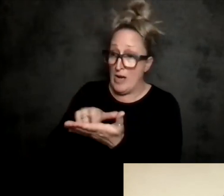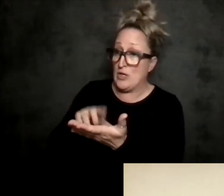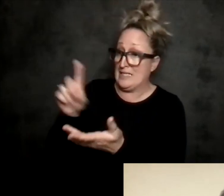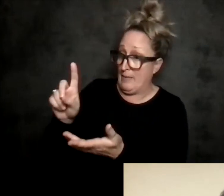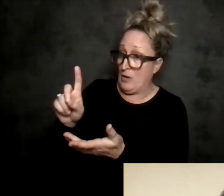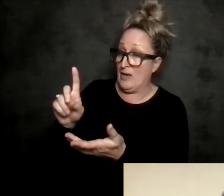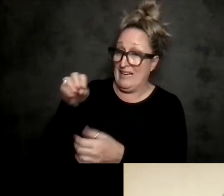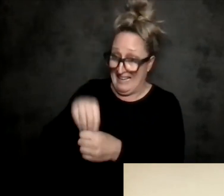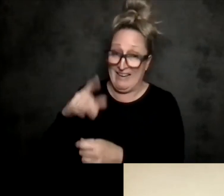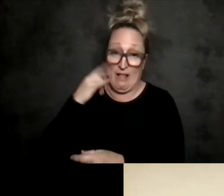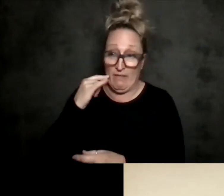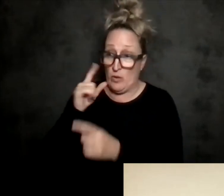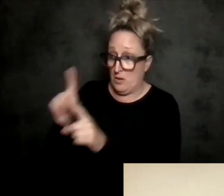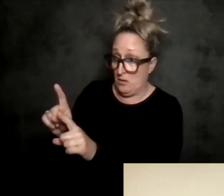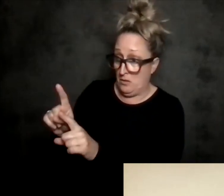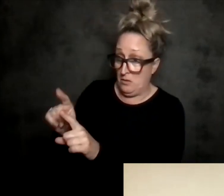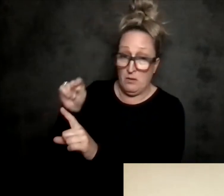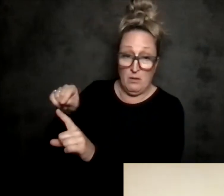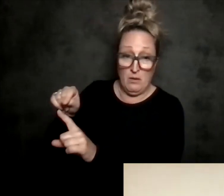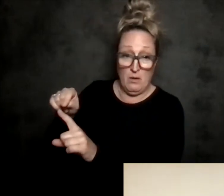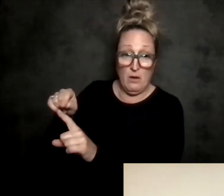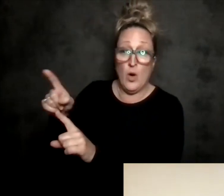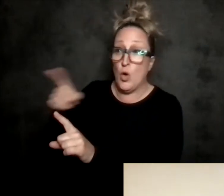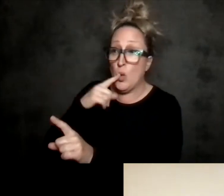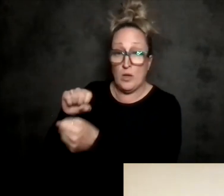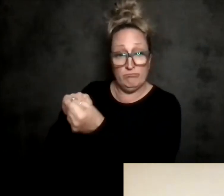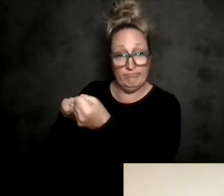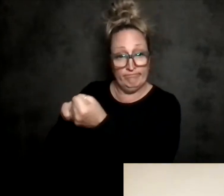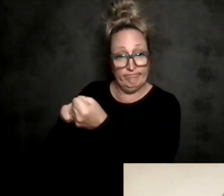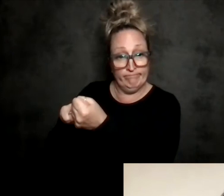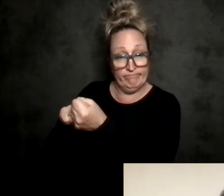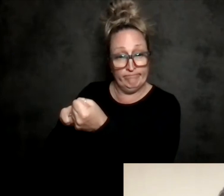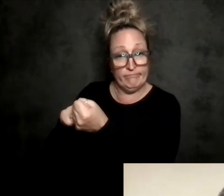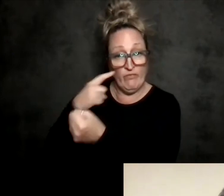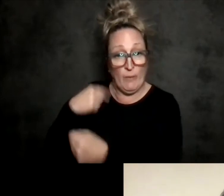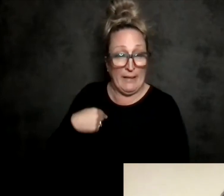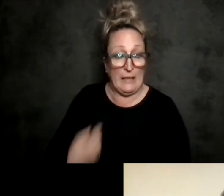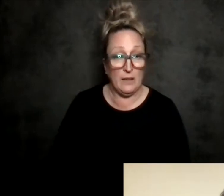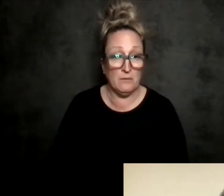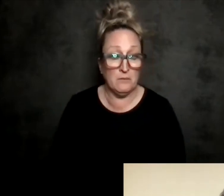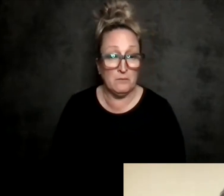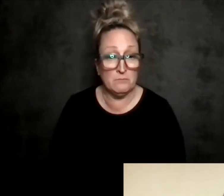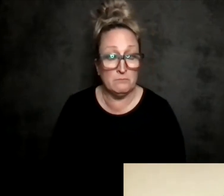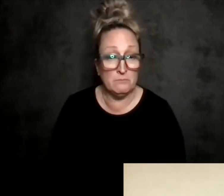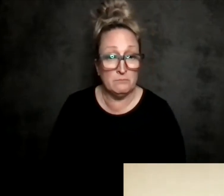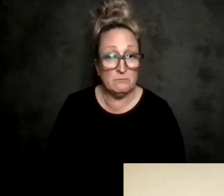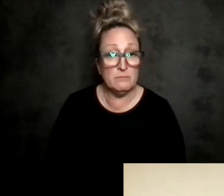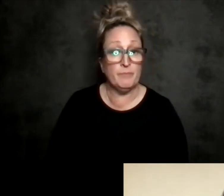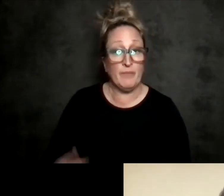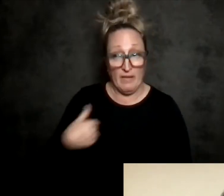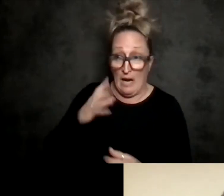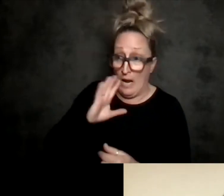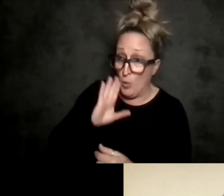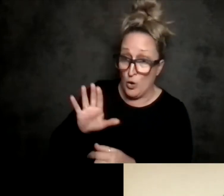Democrat in California who is effectively vouching for me that I would